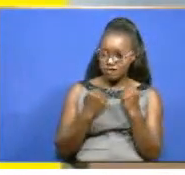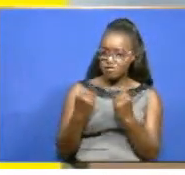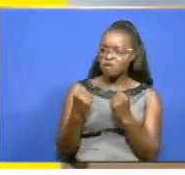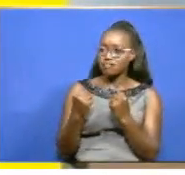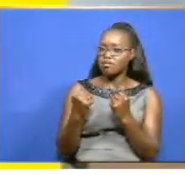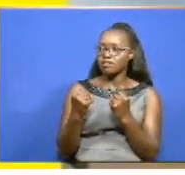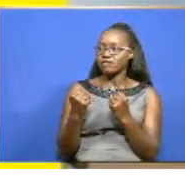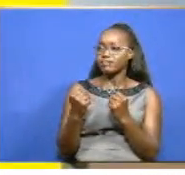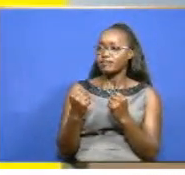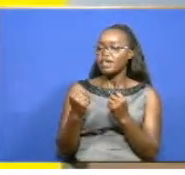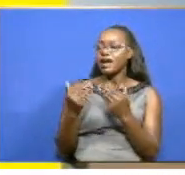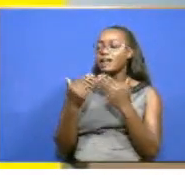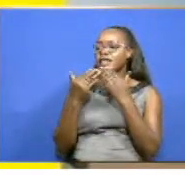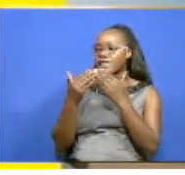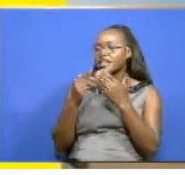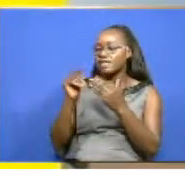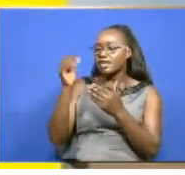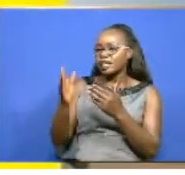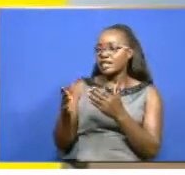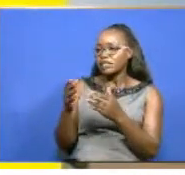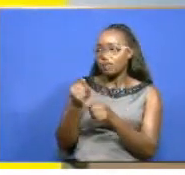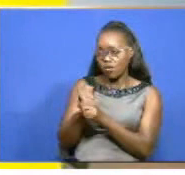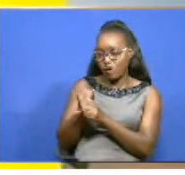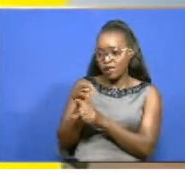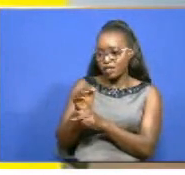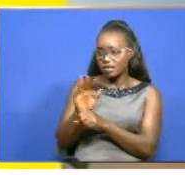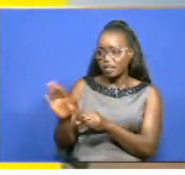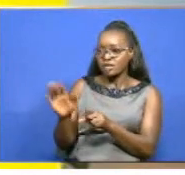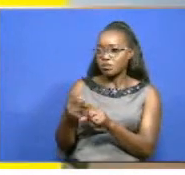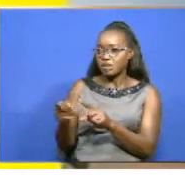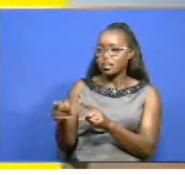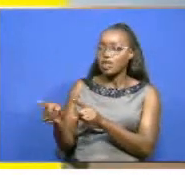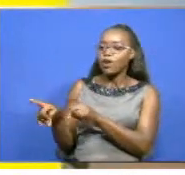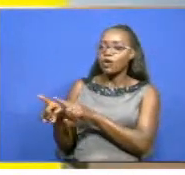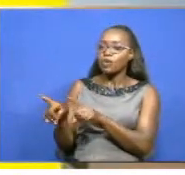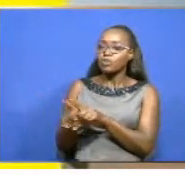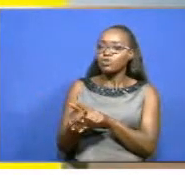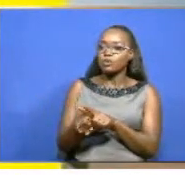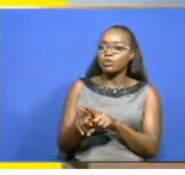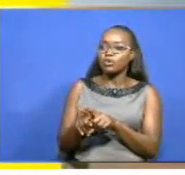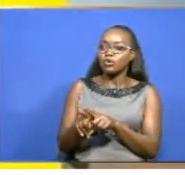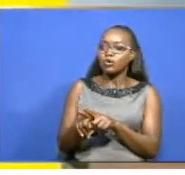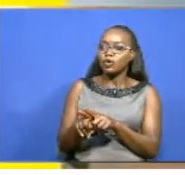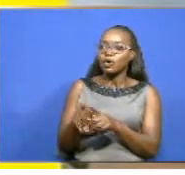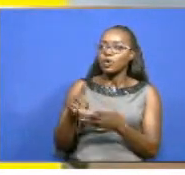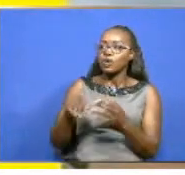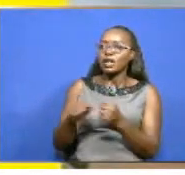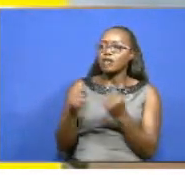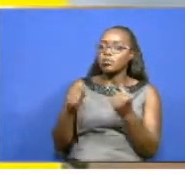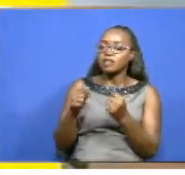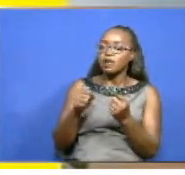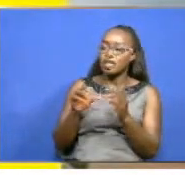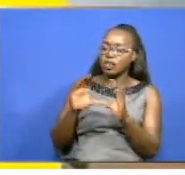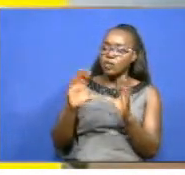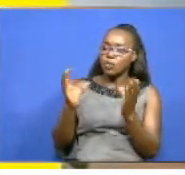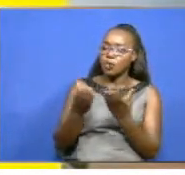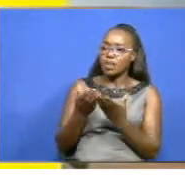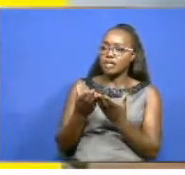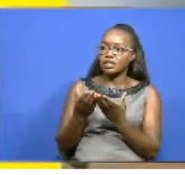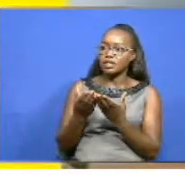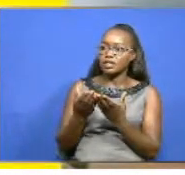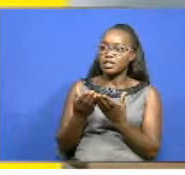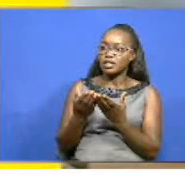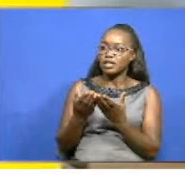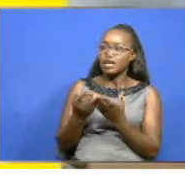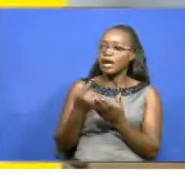they have done. But I want to go back again to the issue of what happened around the world. And you see,